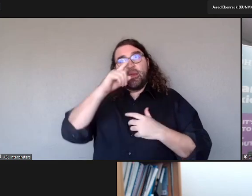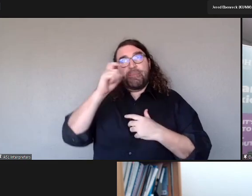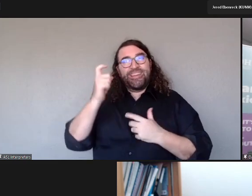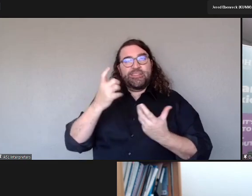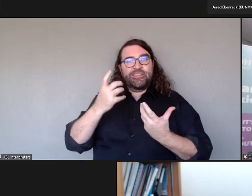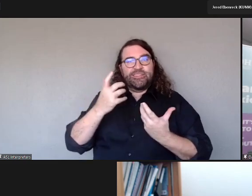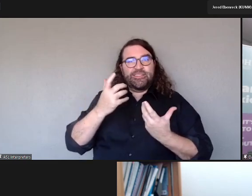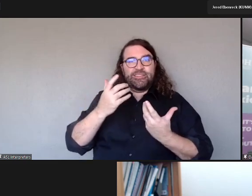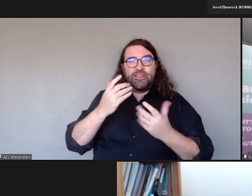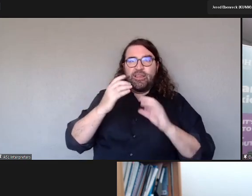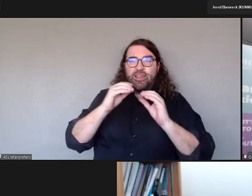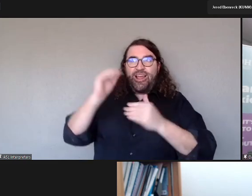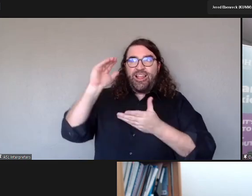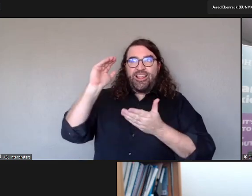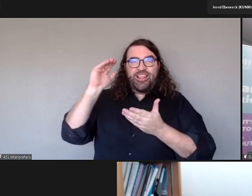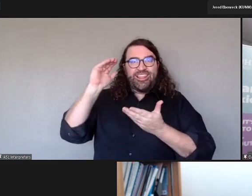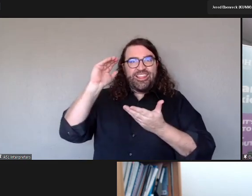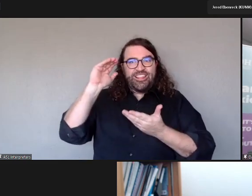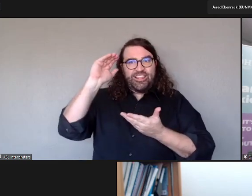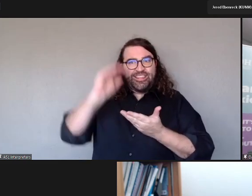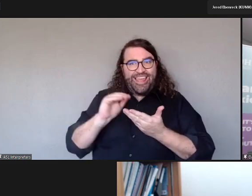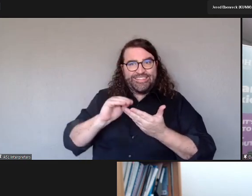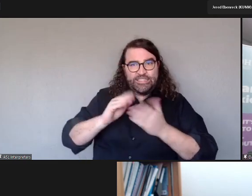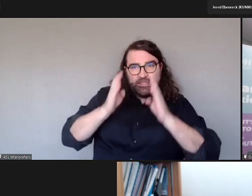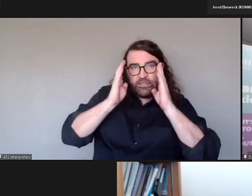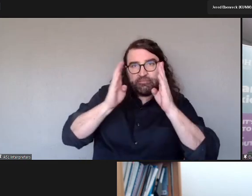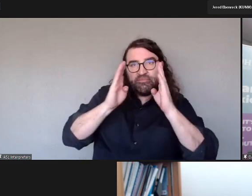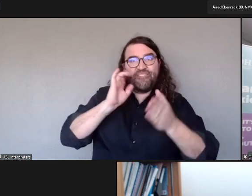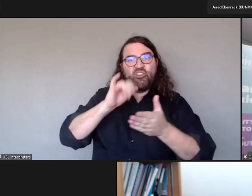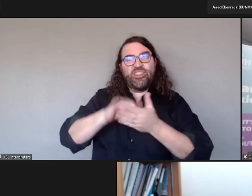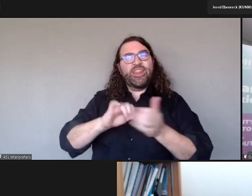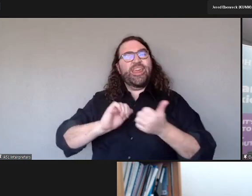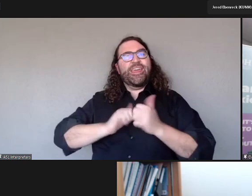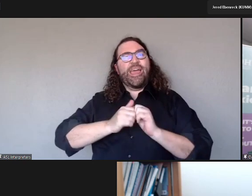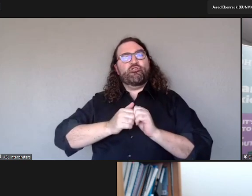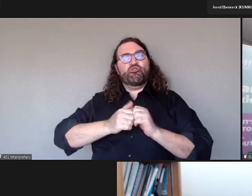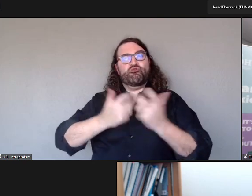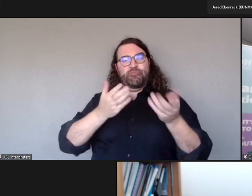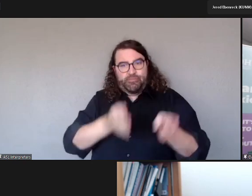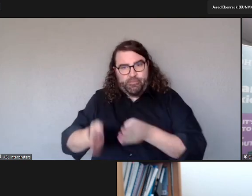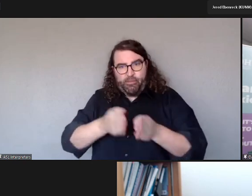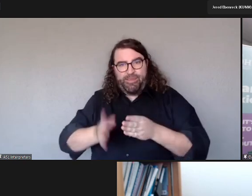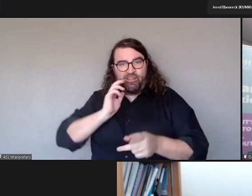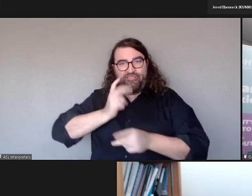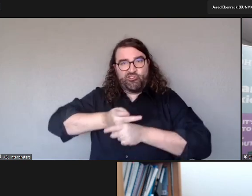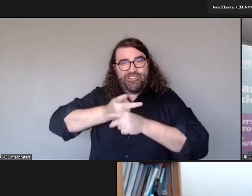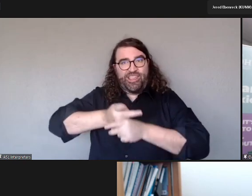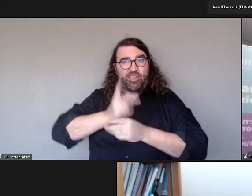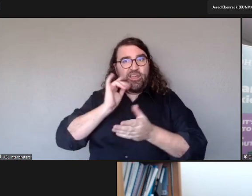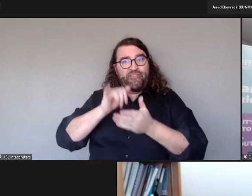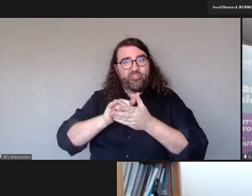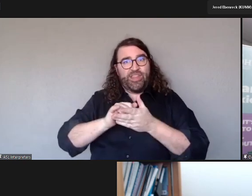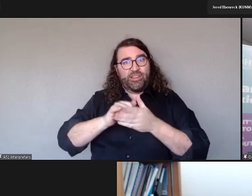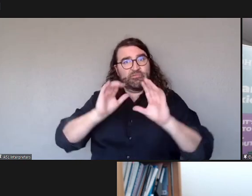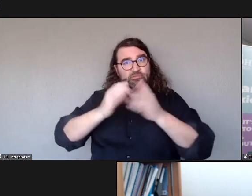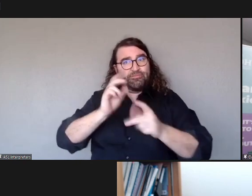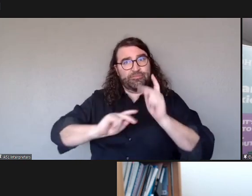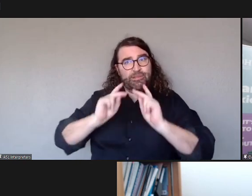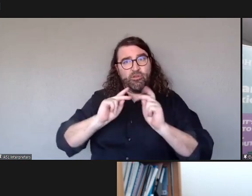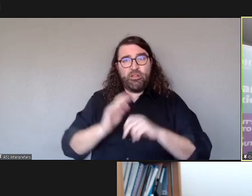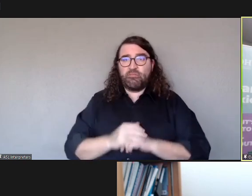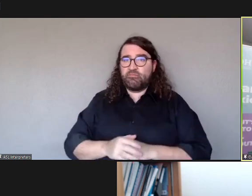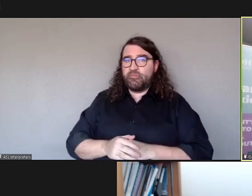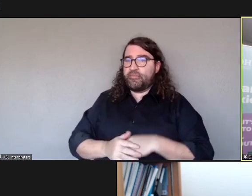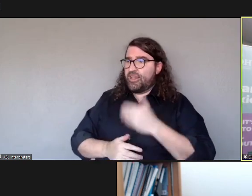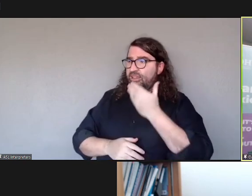surveillance, how do you even adequately prepare for the care that's going to be needed for this population? Thank you.